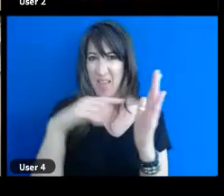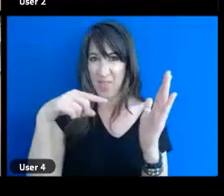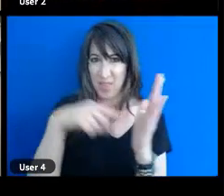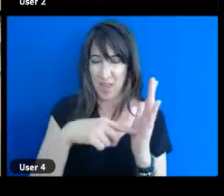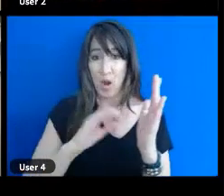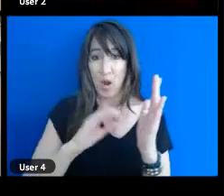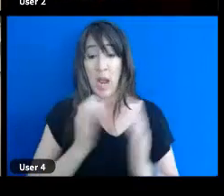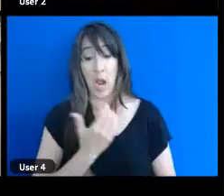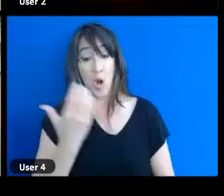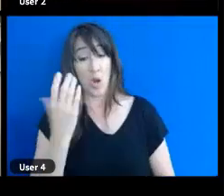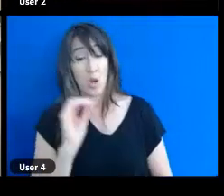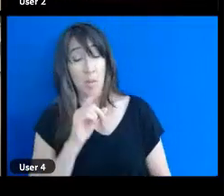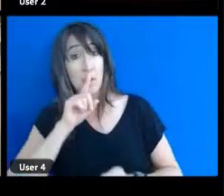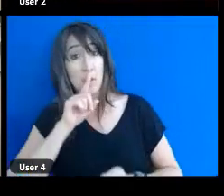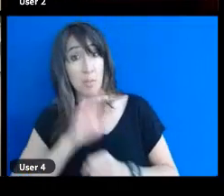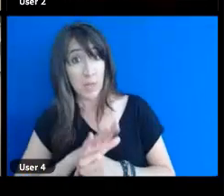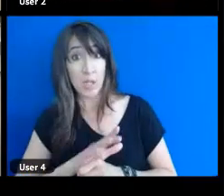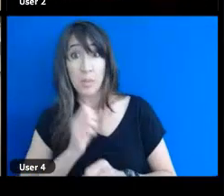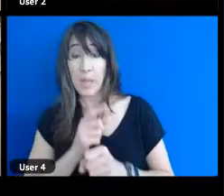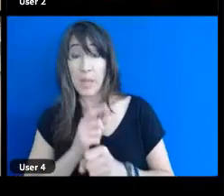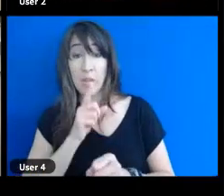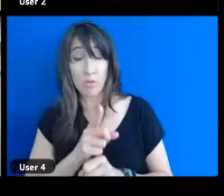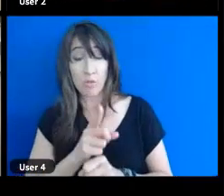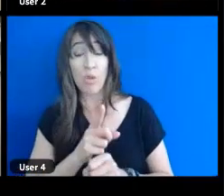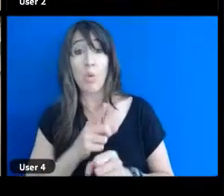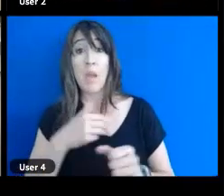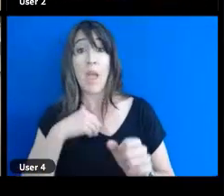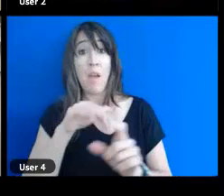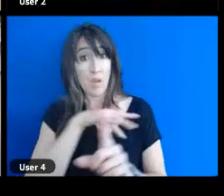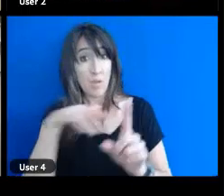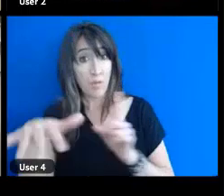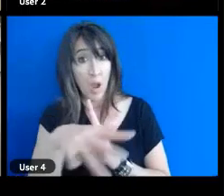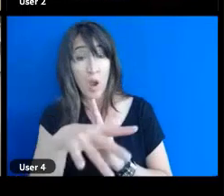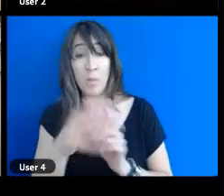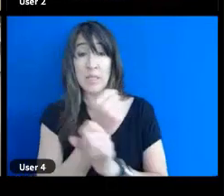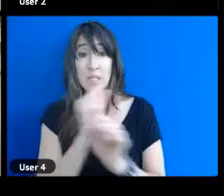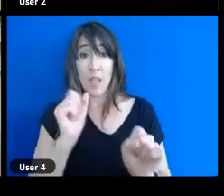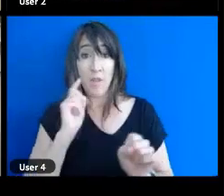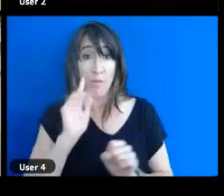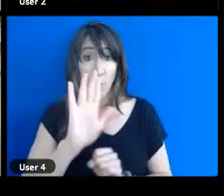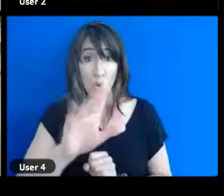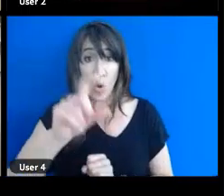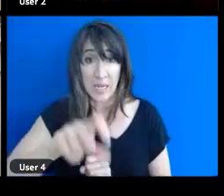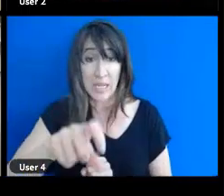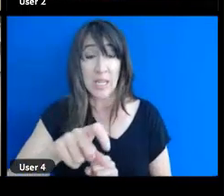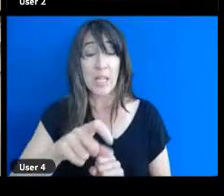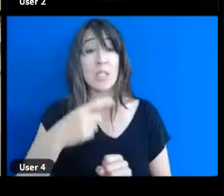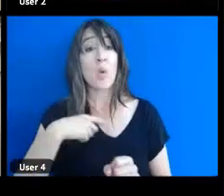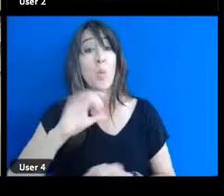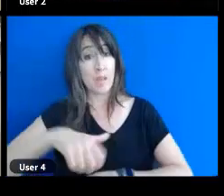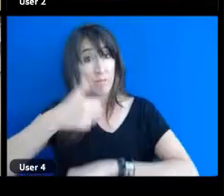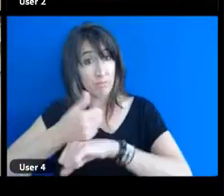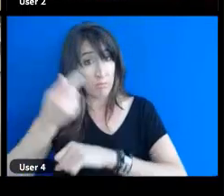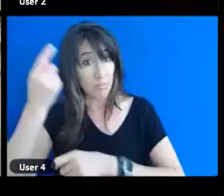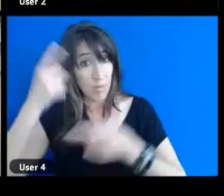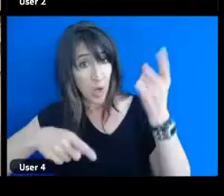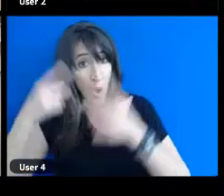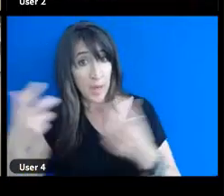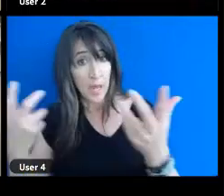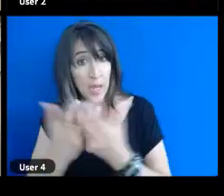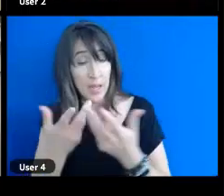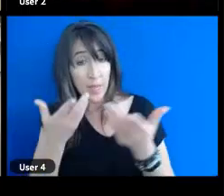of offer. So for example, our company is committed to accommodating the needs of employees with diverse abilities. To ensure that these are in place